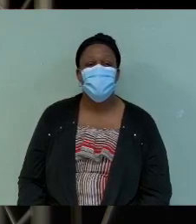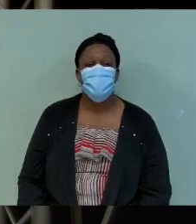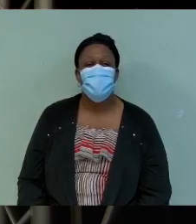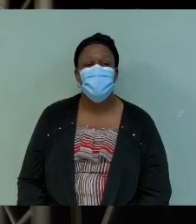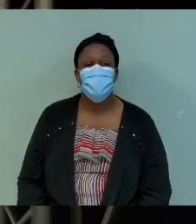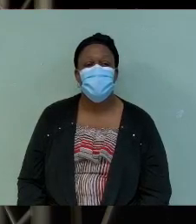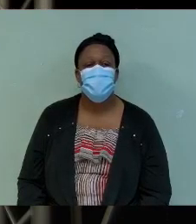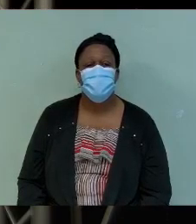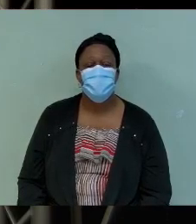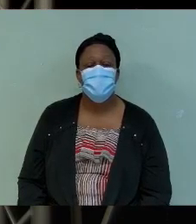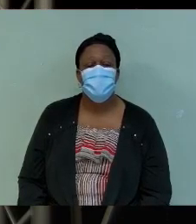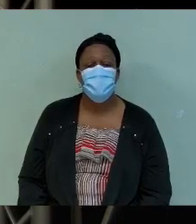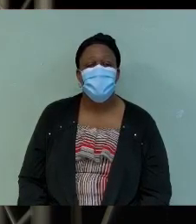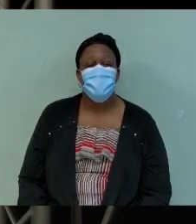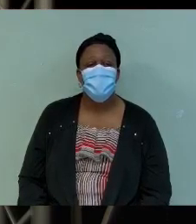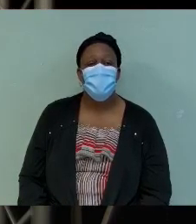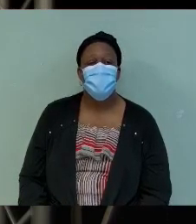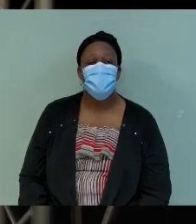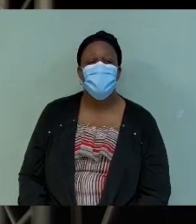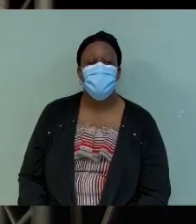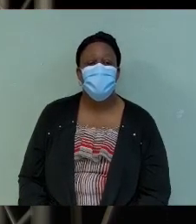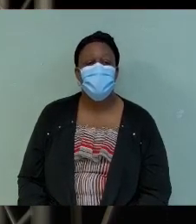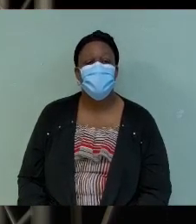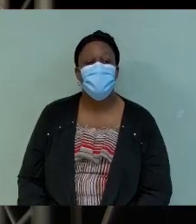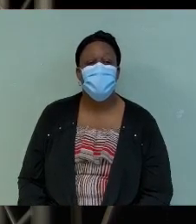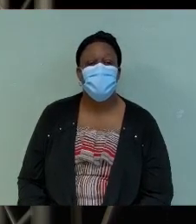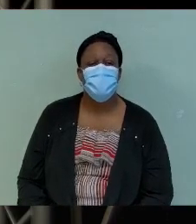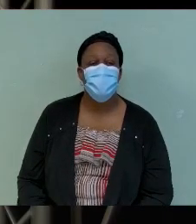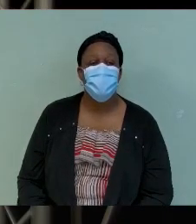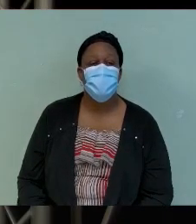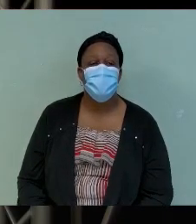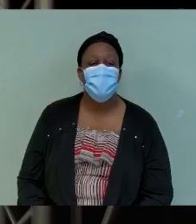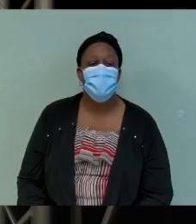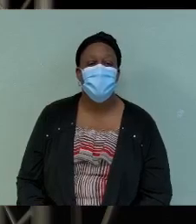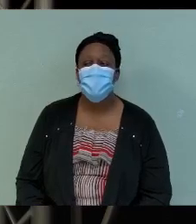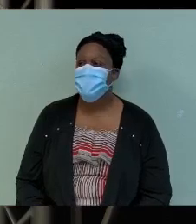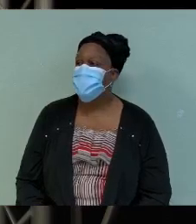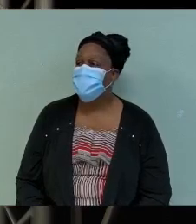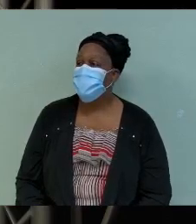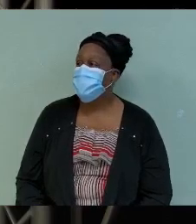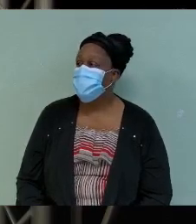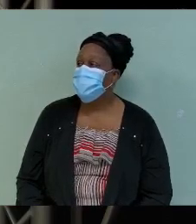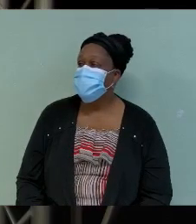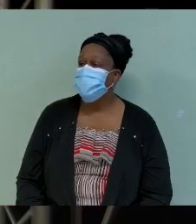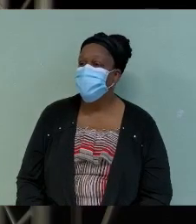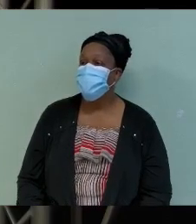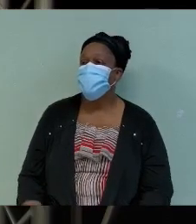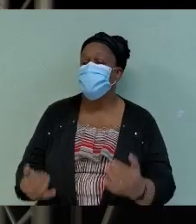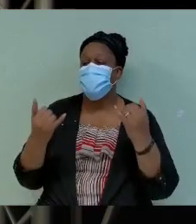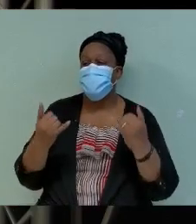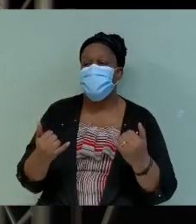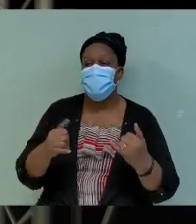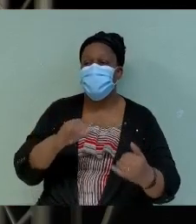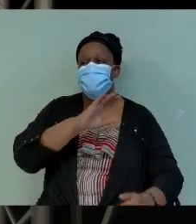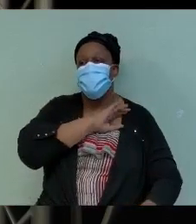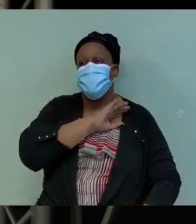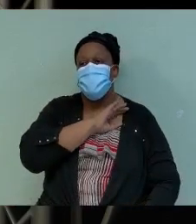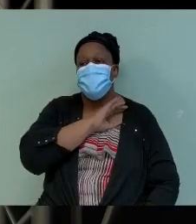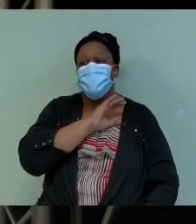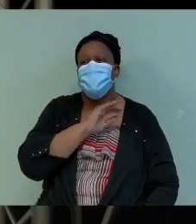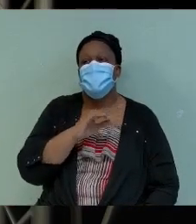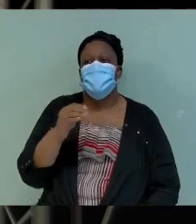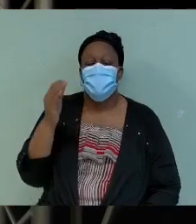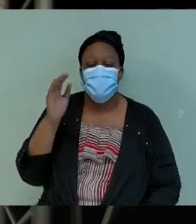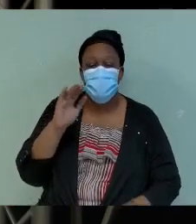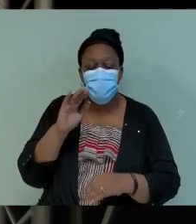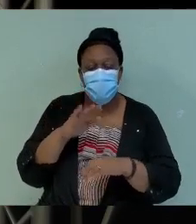psychosocial support. I now invite Superintendent Cromwell Henry, Divisional